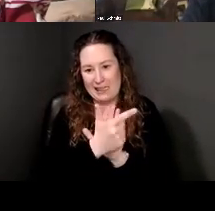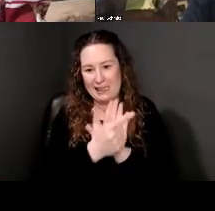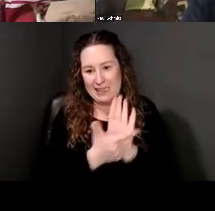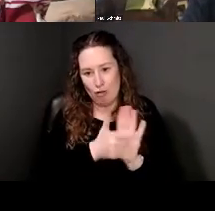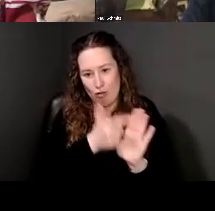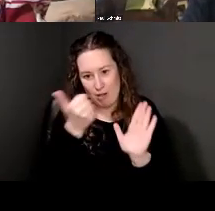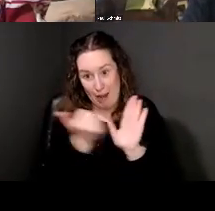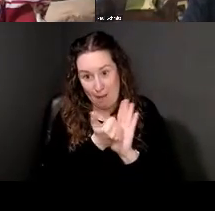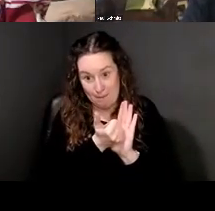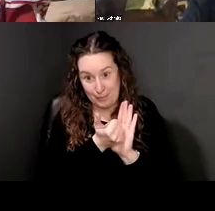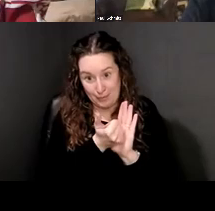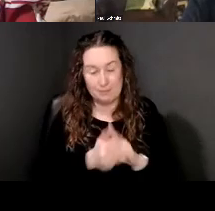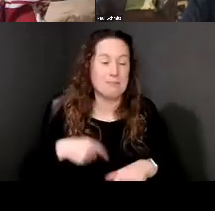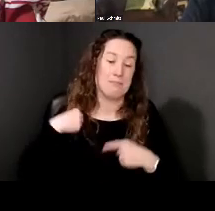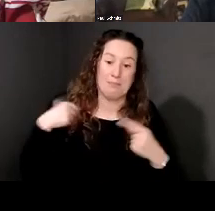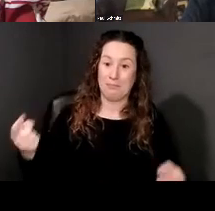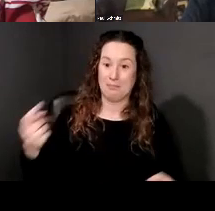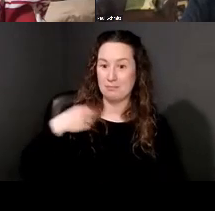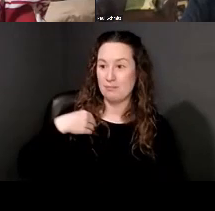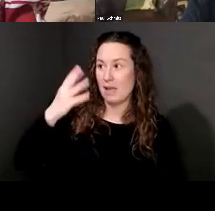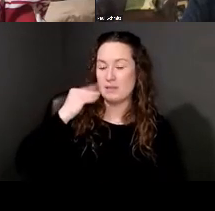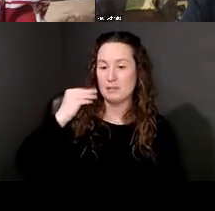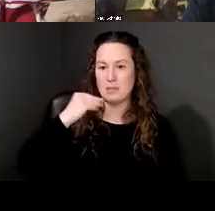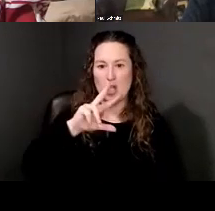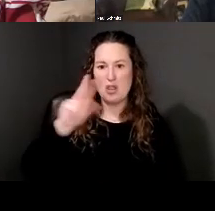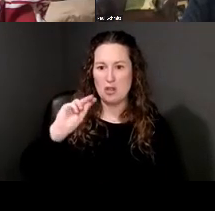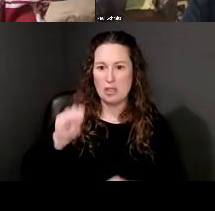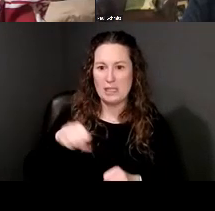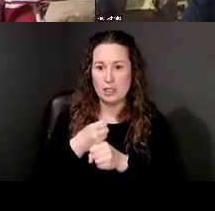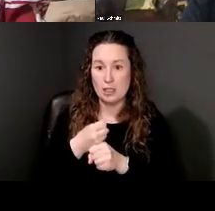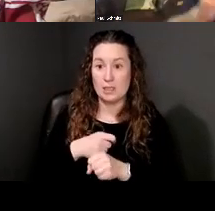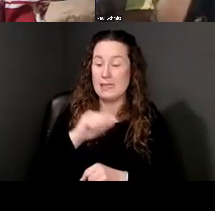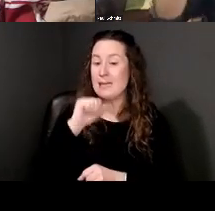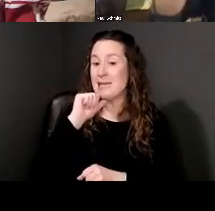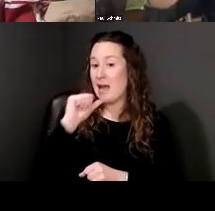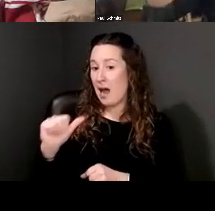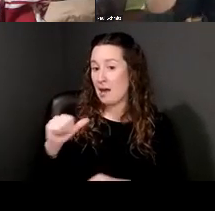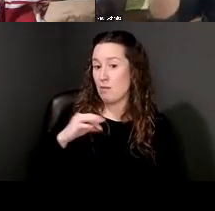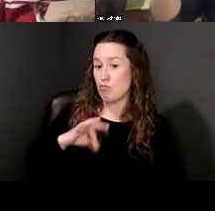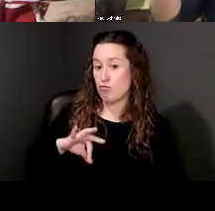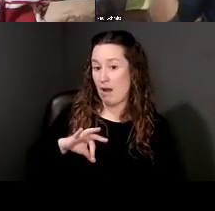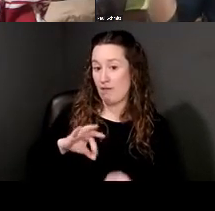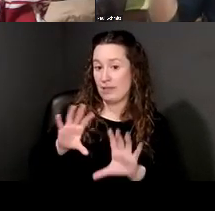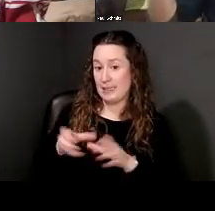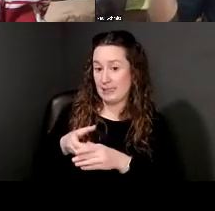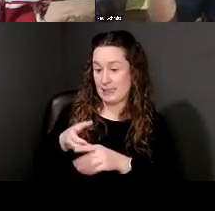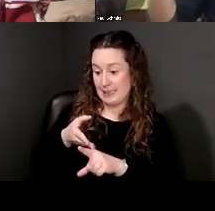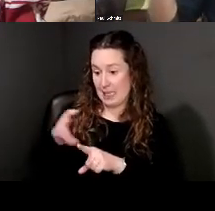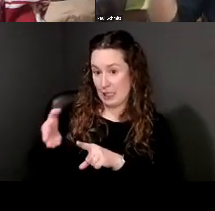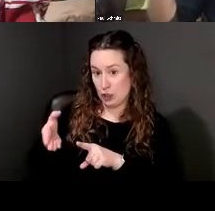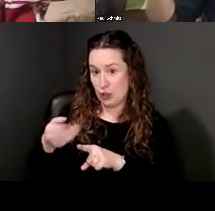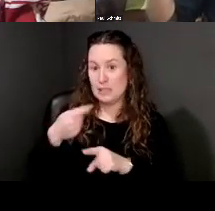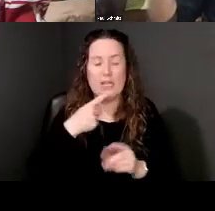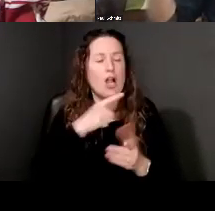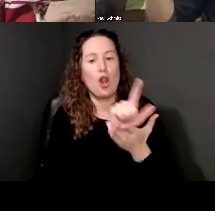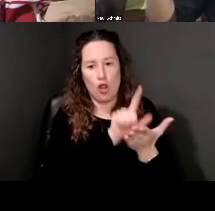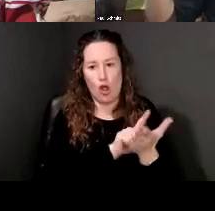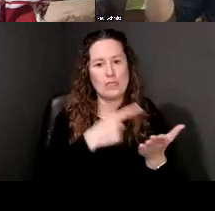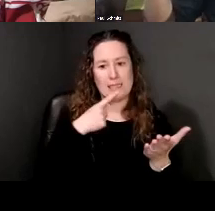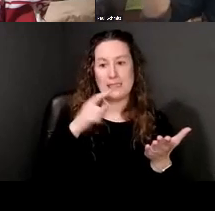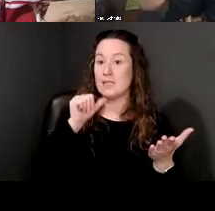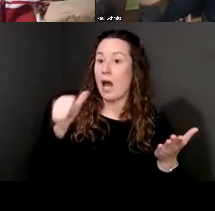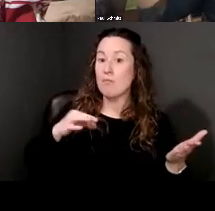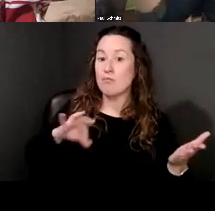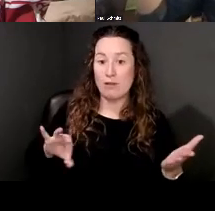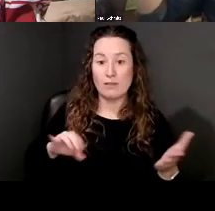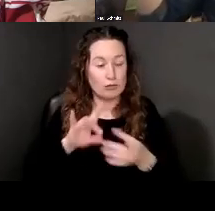experienced for the last 30 years is the nonprofit sector sense what the law allows nonprofits to do in advocacy